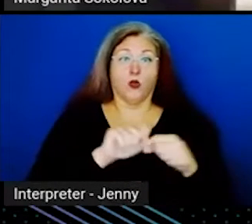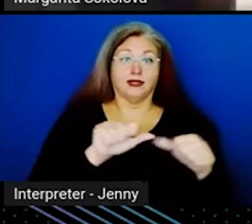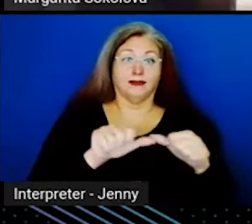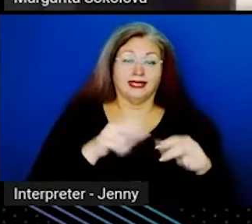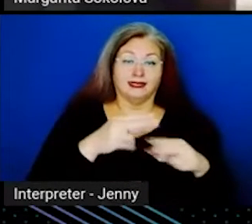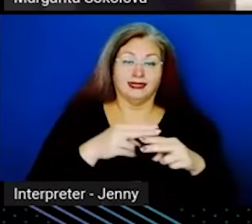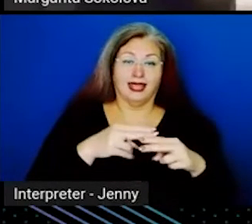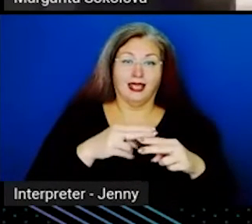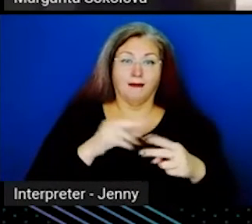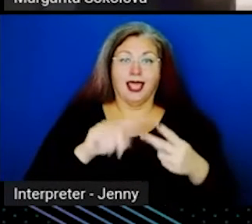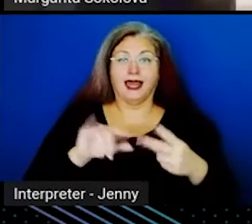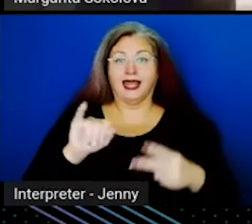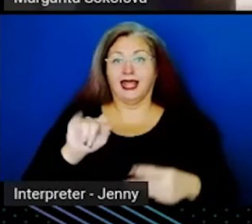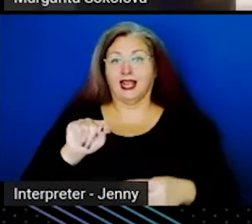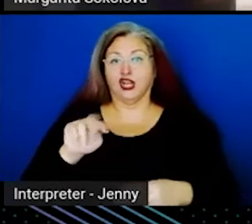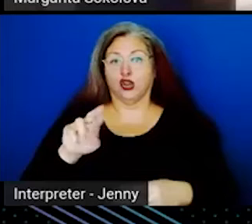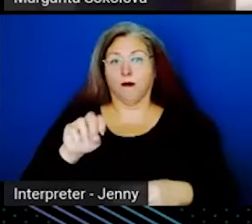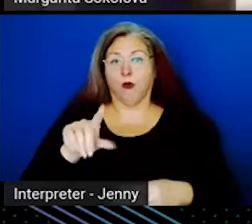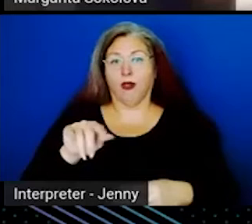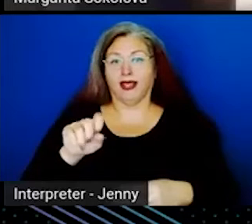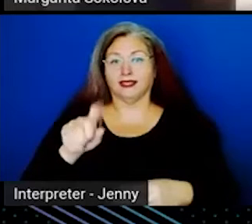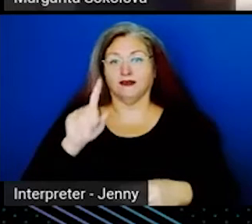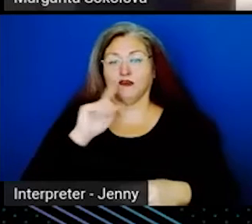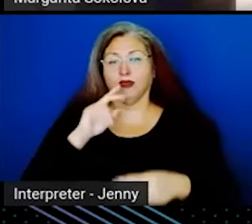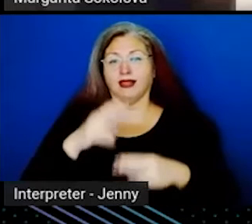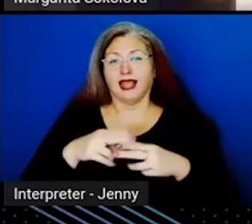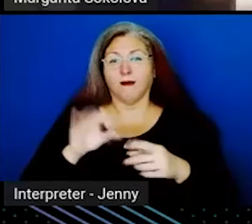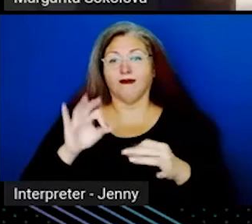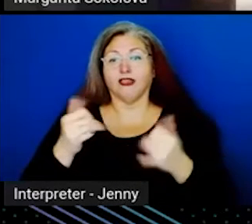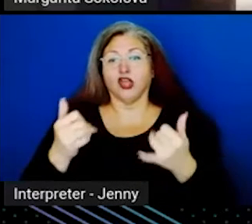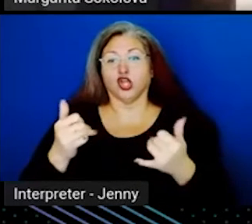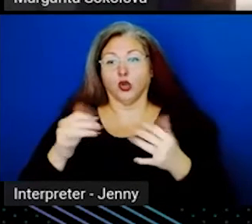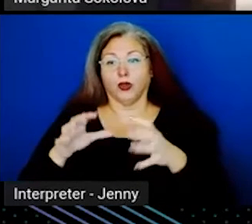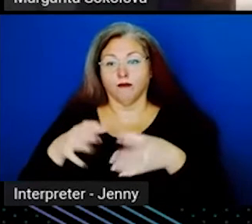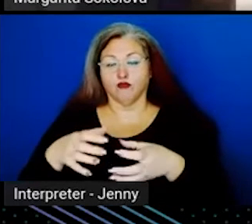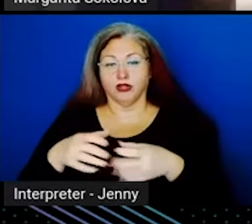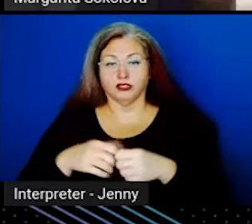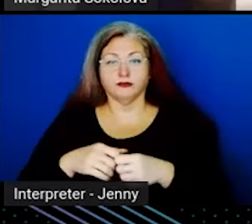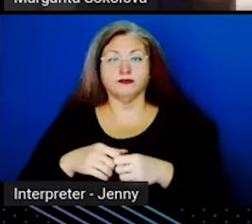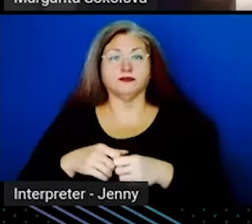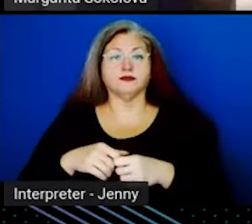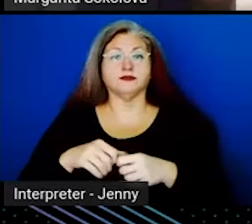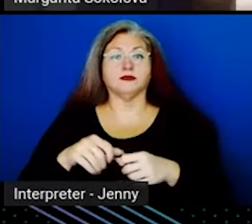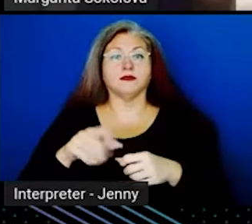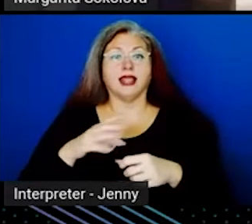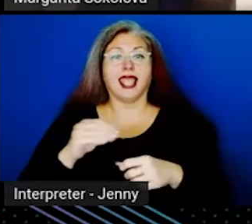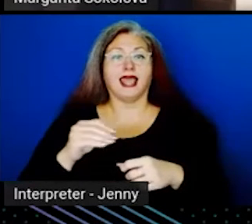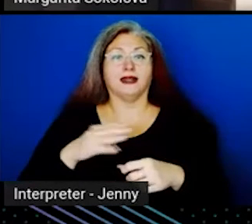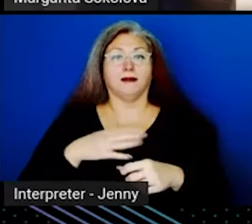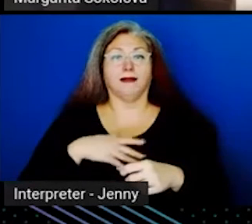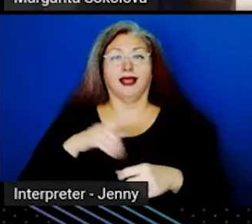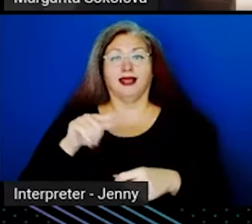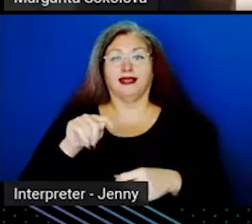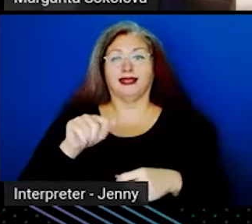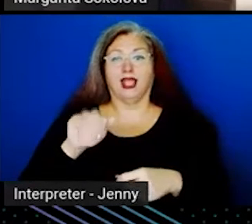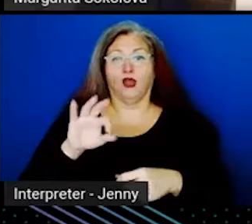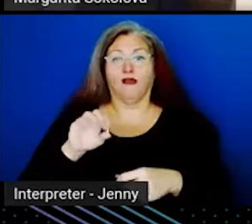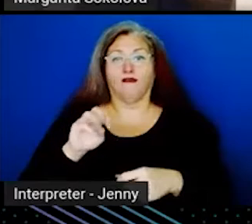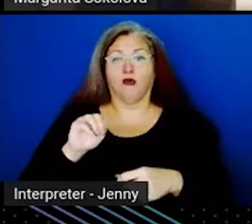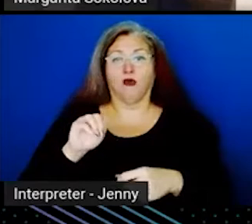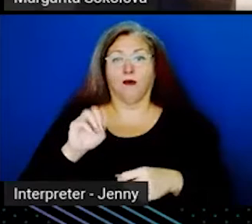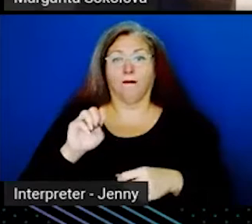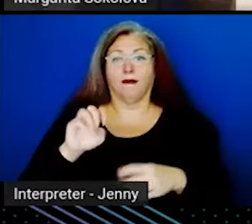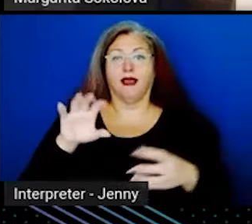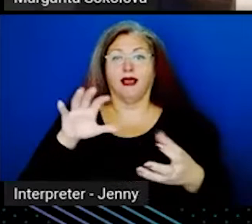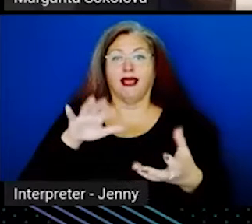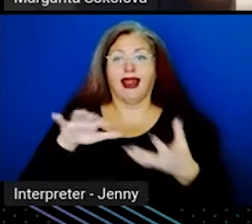that interpolates in the name of the current branch, and my Terraform Cloud organization name.